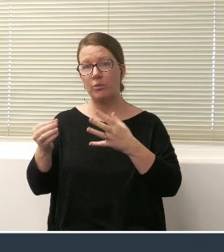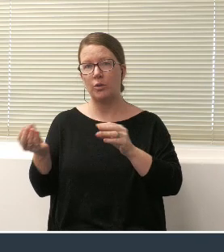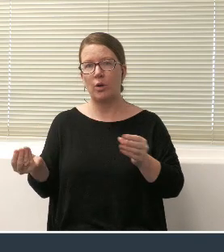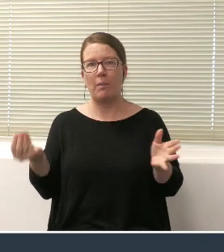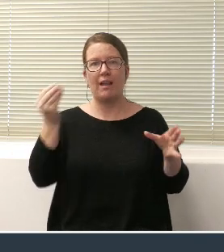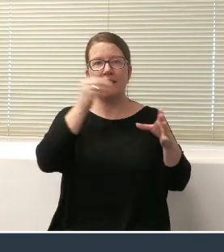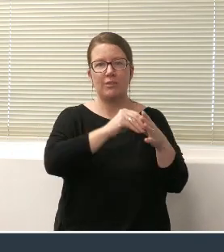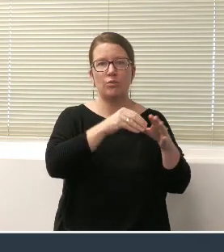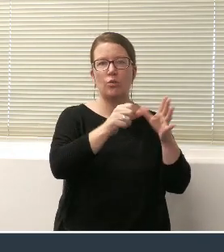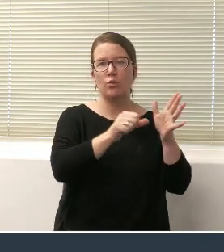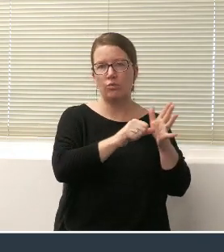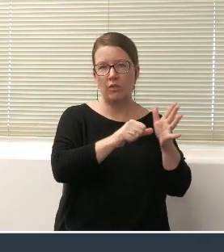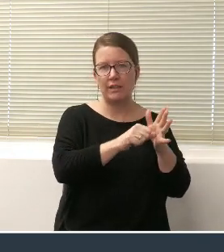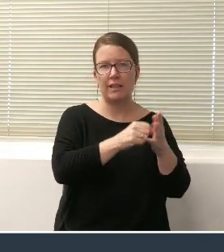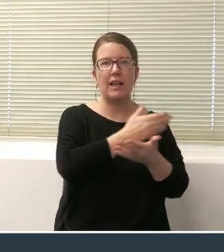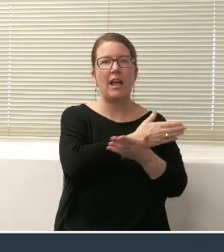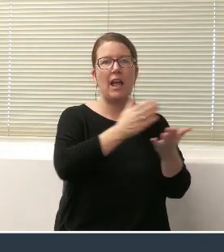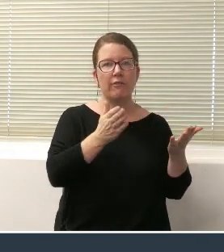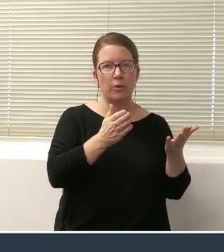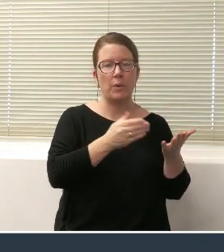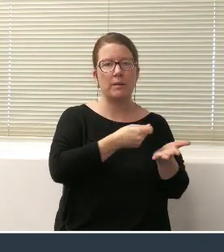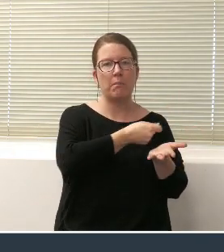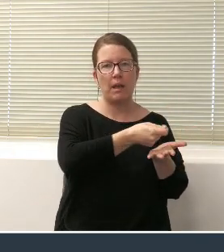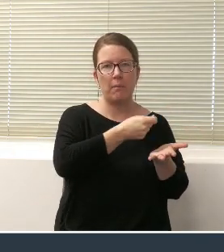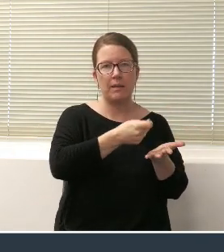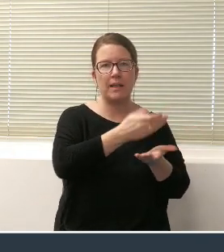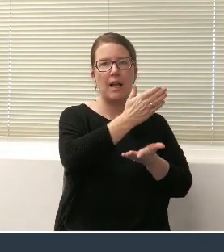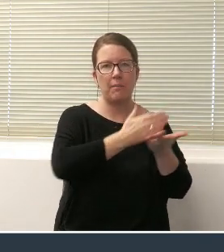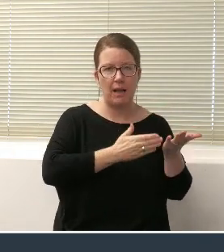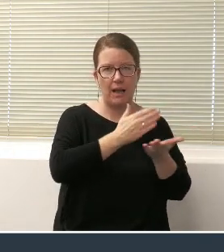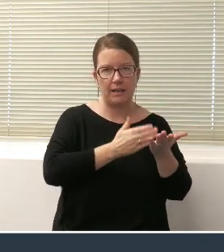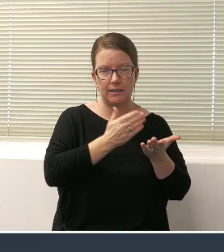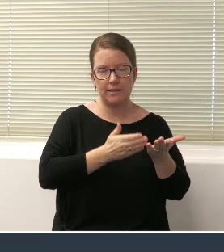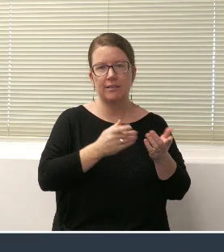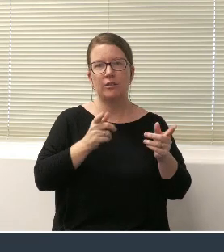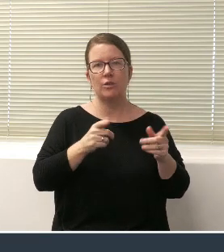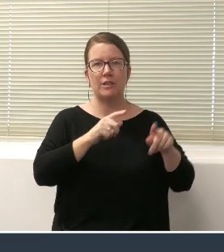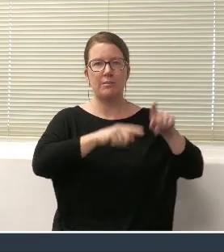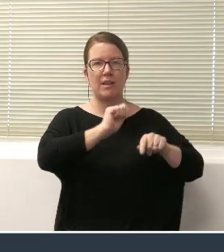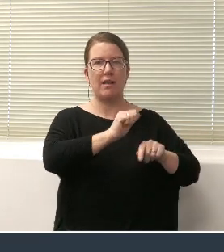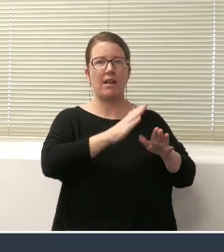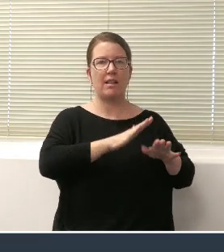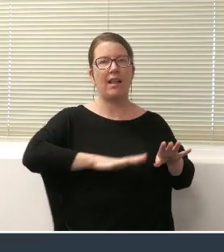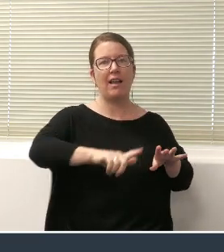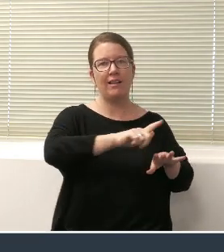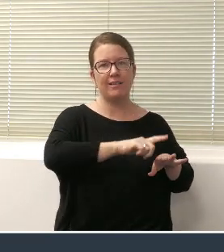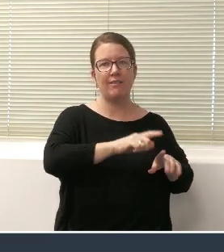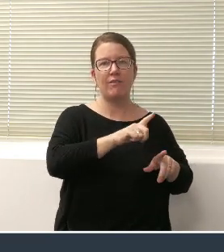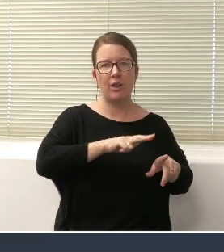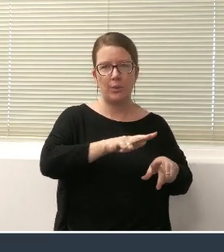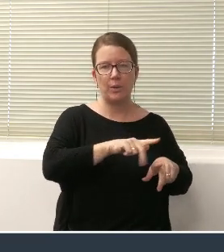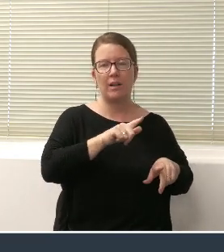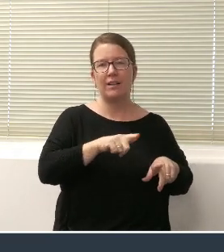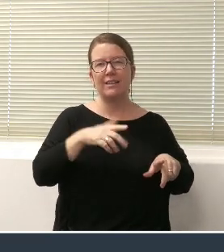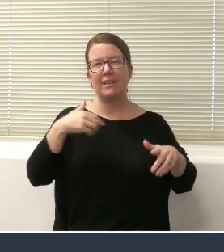allocate it in equal measure across everybody, and everybody pays proportionately to their land value. So it's one or the other, and